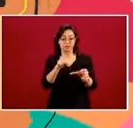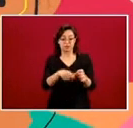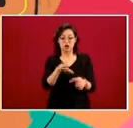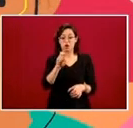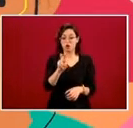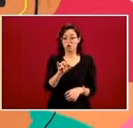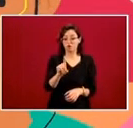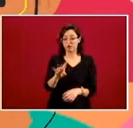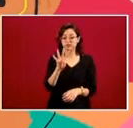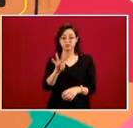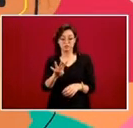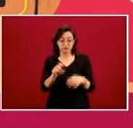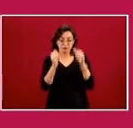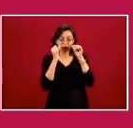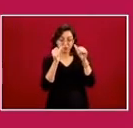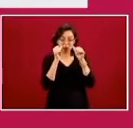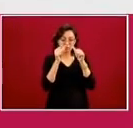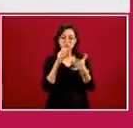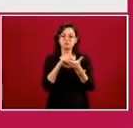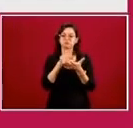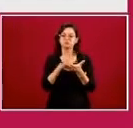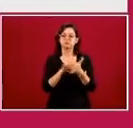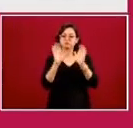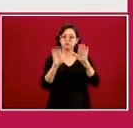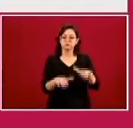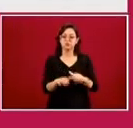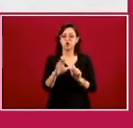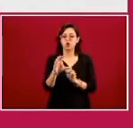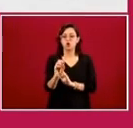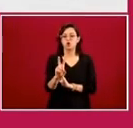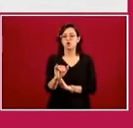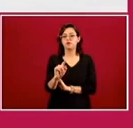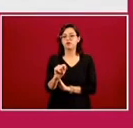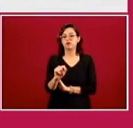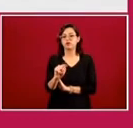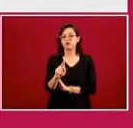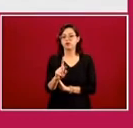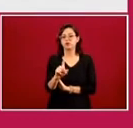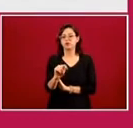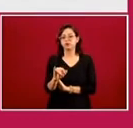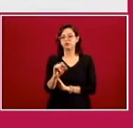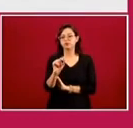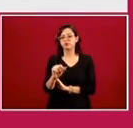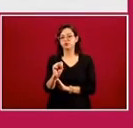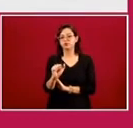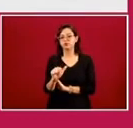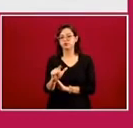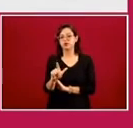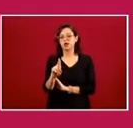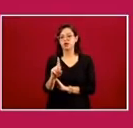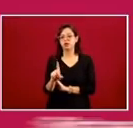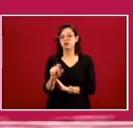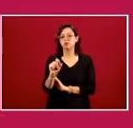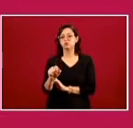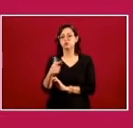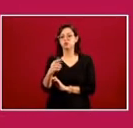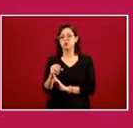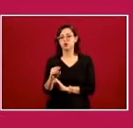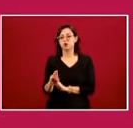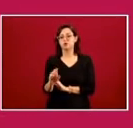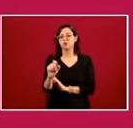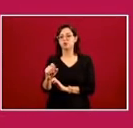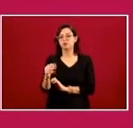our specialized teams for treating COVID-infected patients, you can register at our official